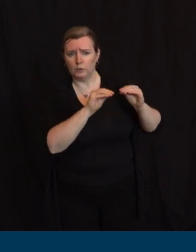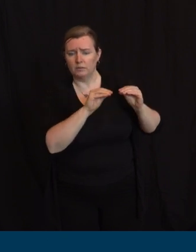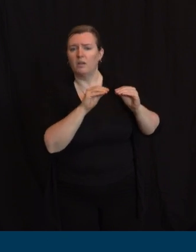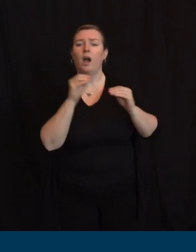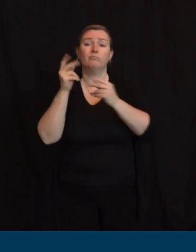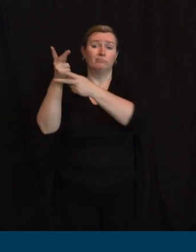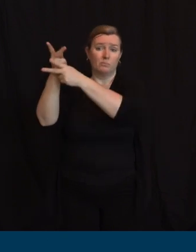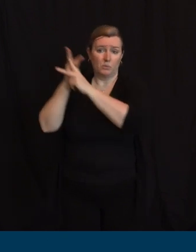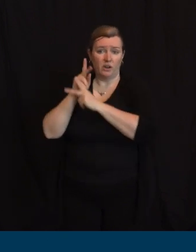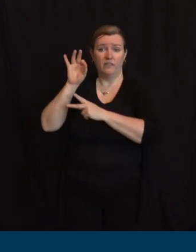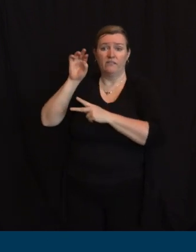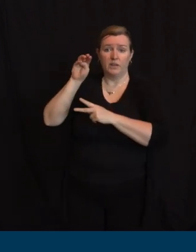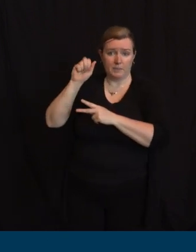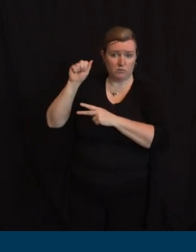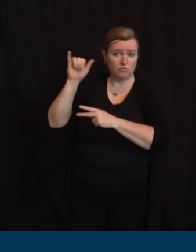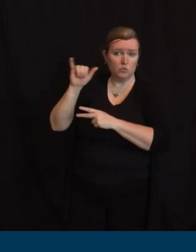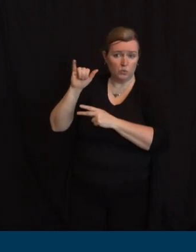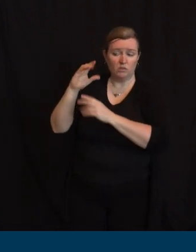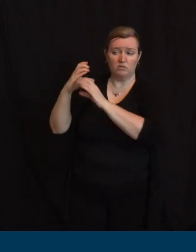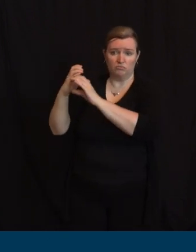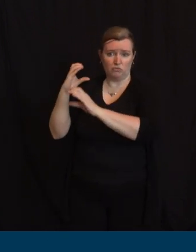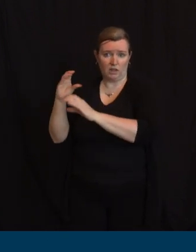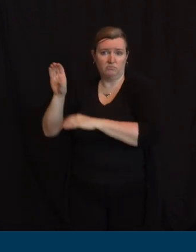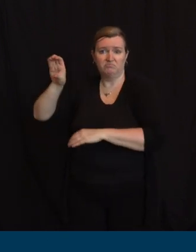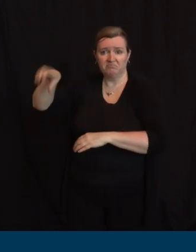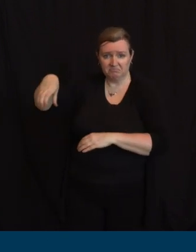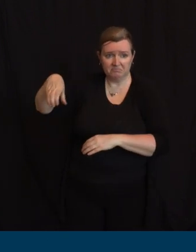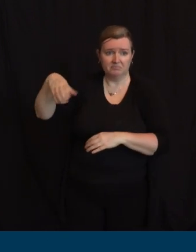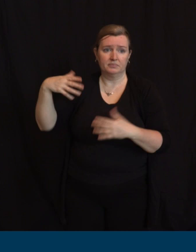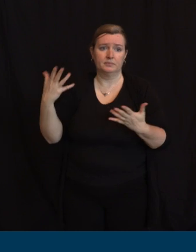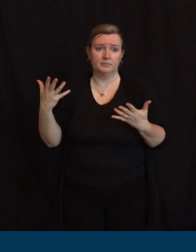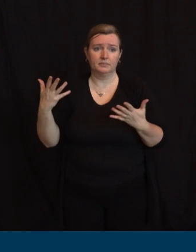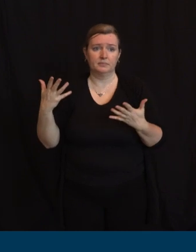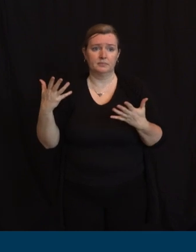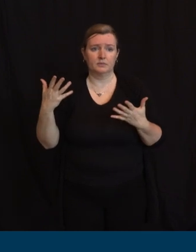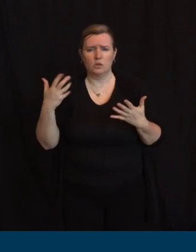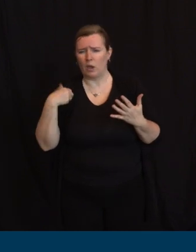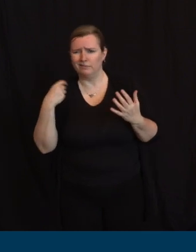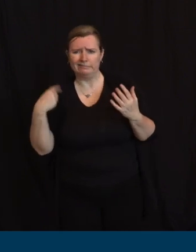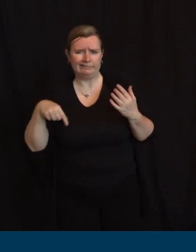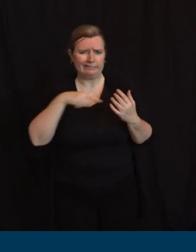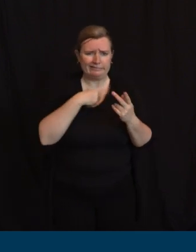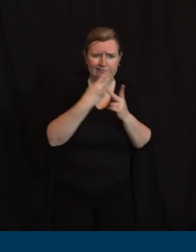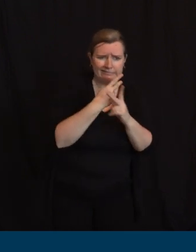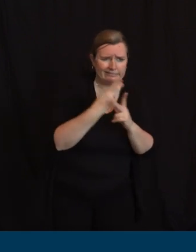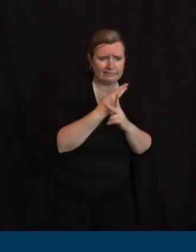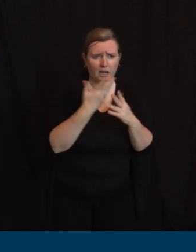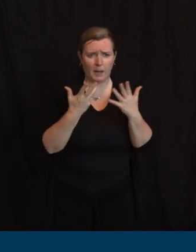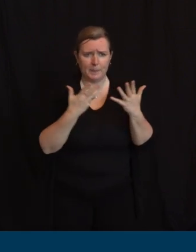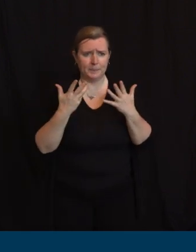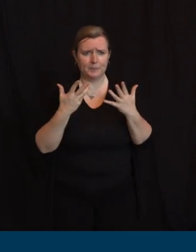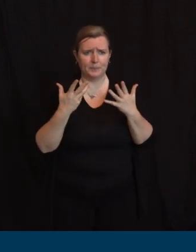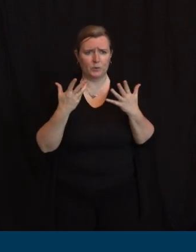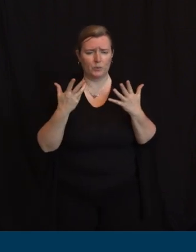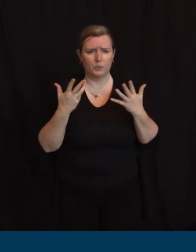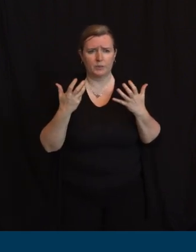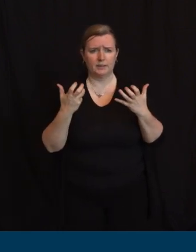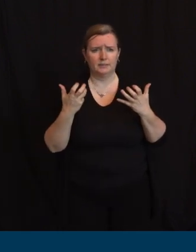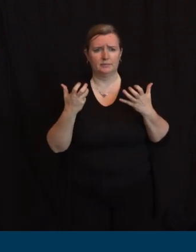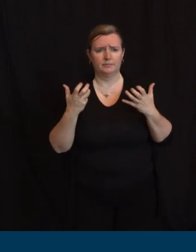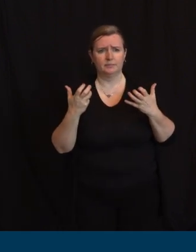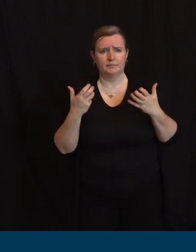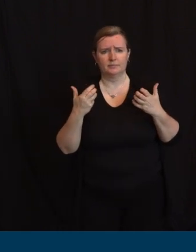to really hammer out is the process of allowing funeral directors to